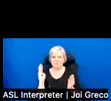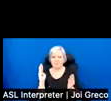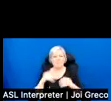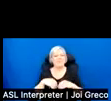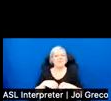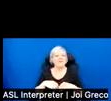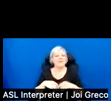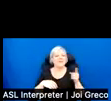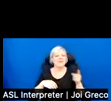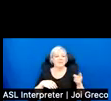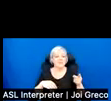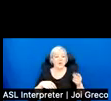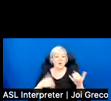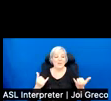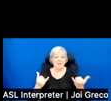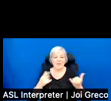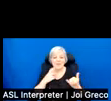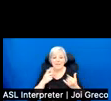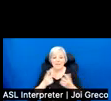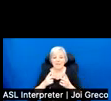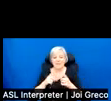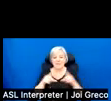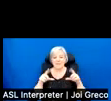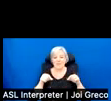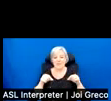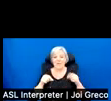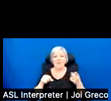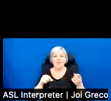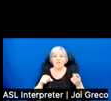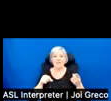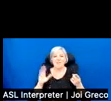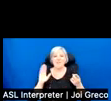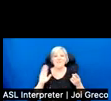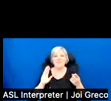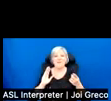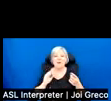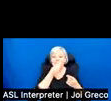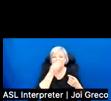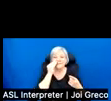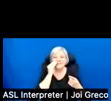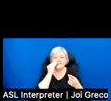such as commercially available card holders and a modified Kleenex box Sam had used previously didn't actually meet